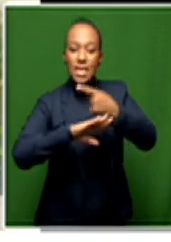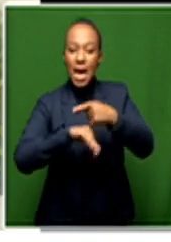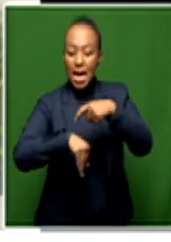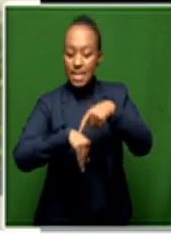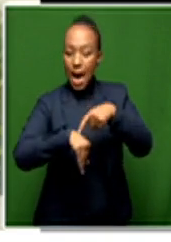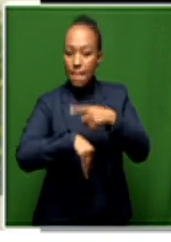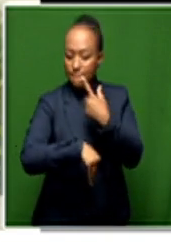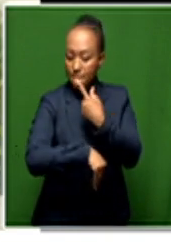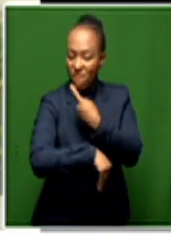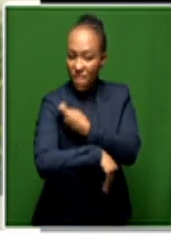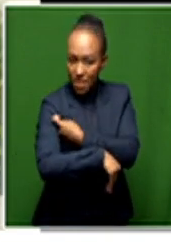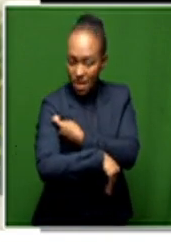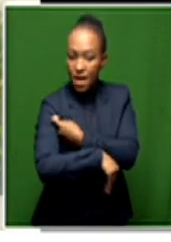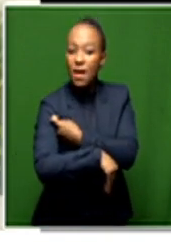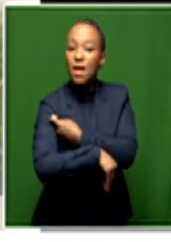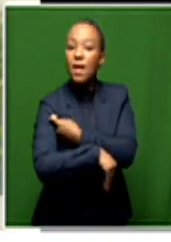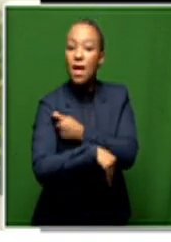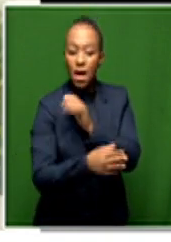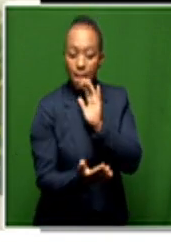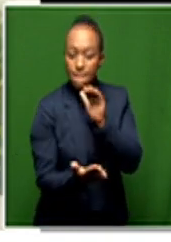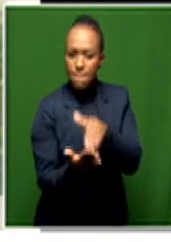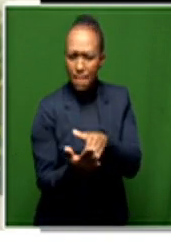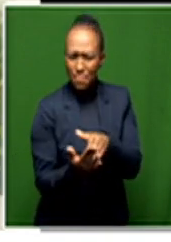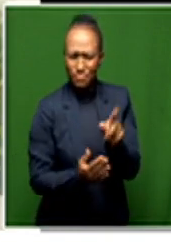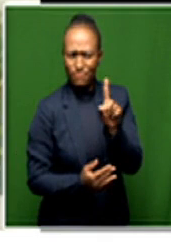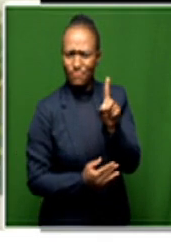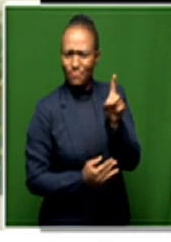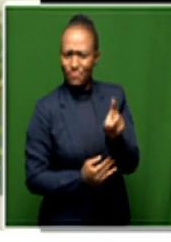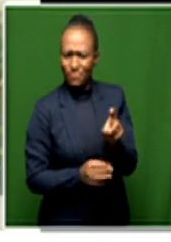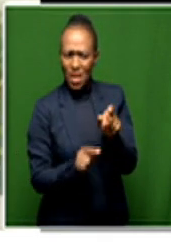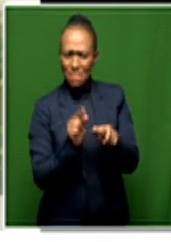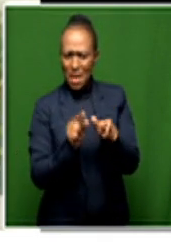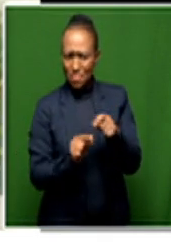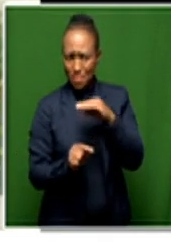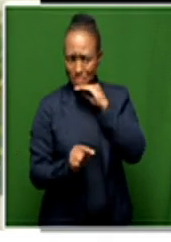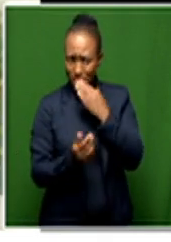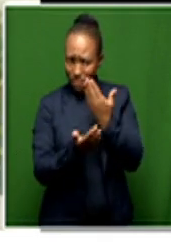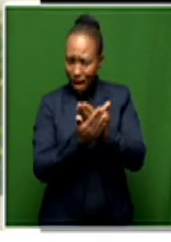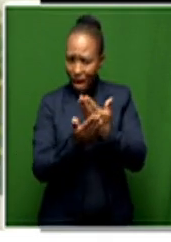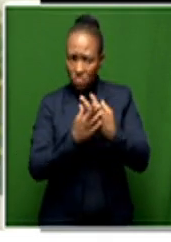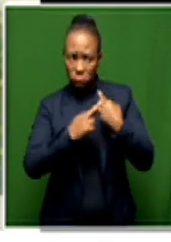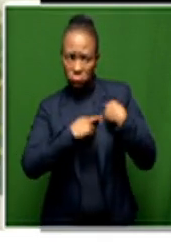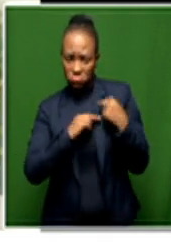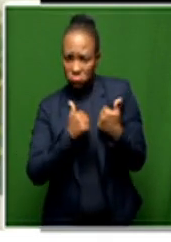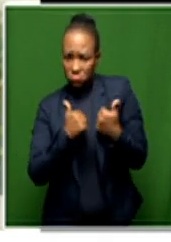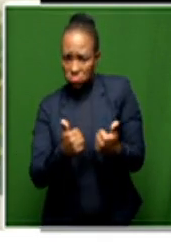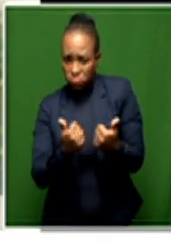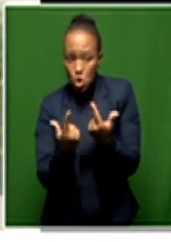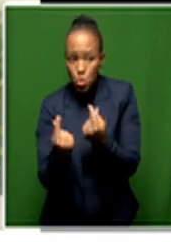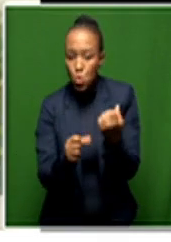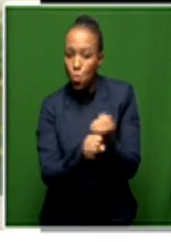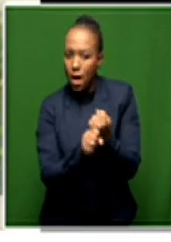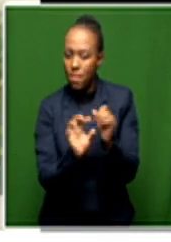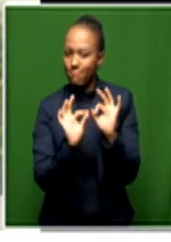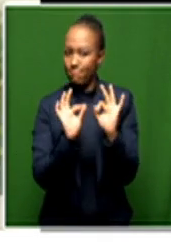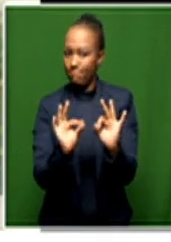into question whether these people will be able to actually fulfill these responsibilities. And so the